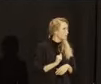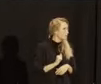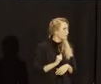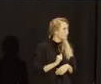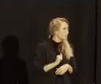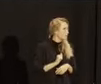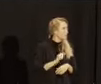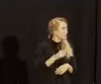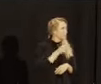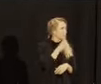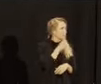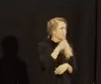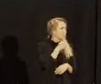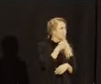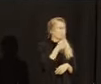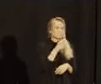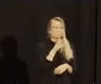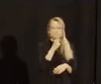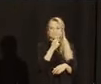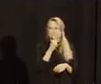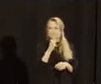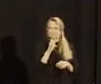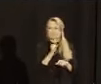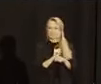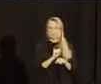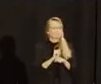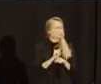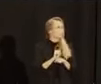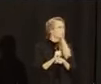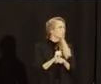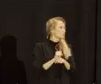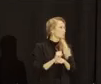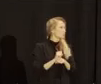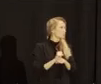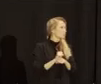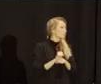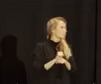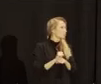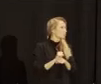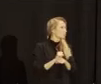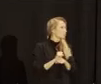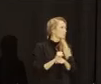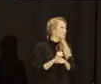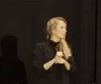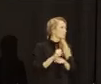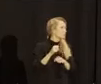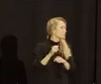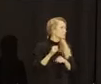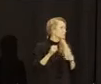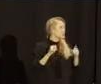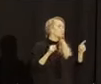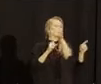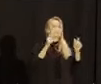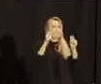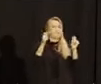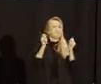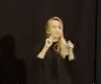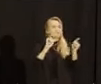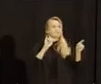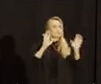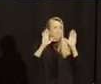Yeah, that, test. Test, can you hear me? Yeah, that is the great question that I could probably